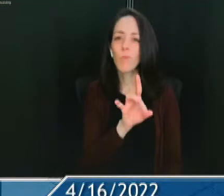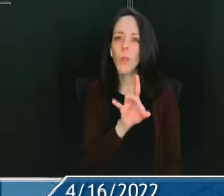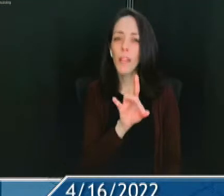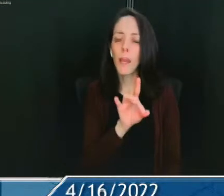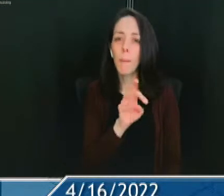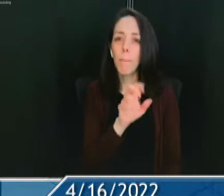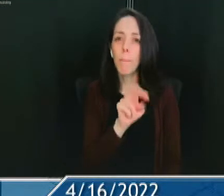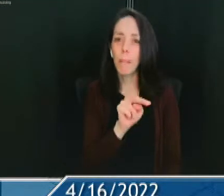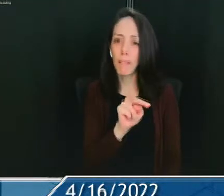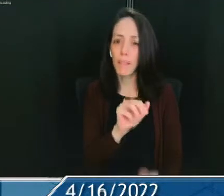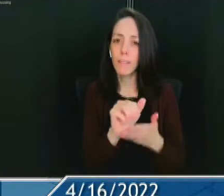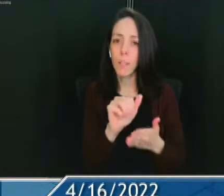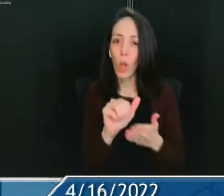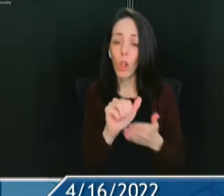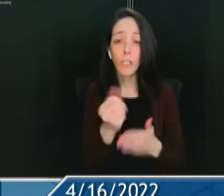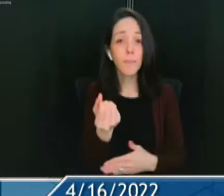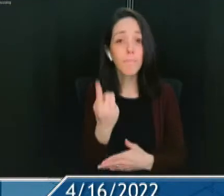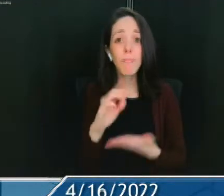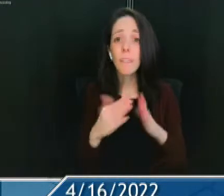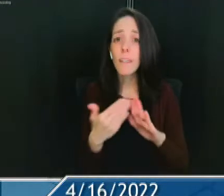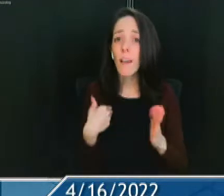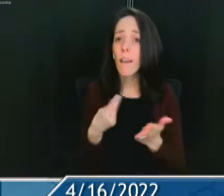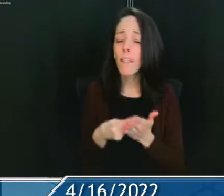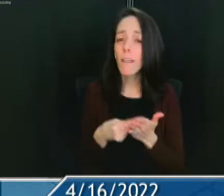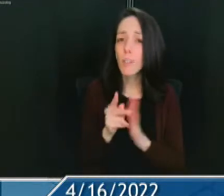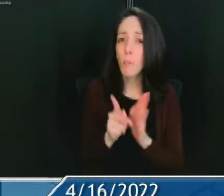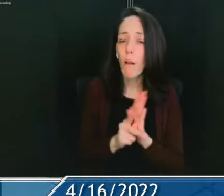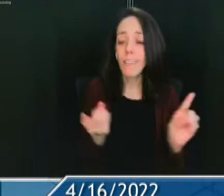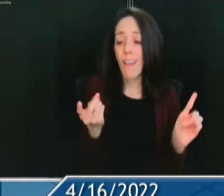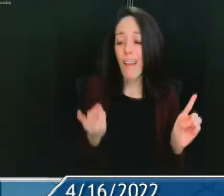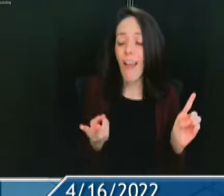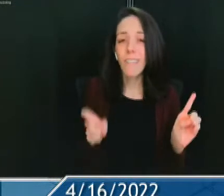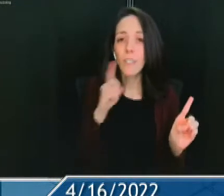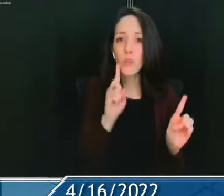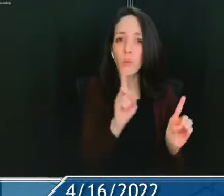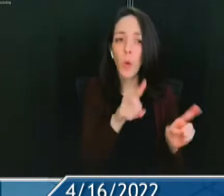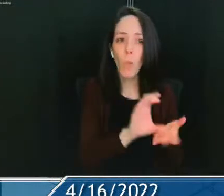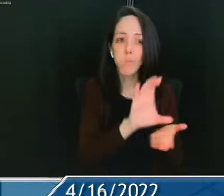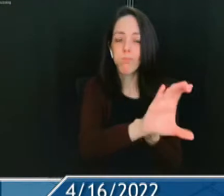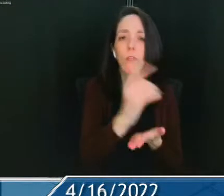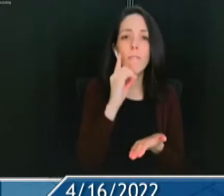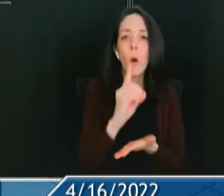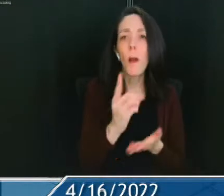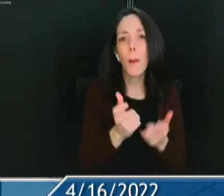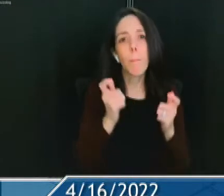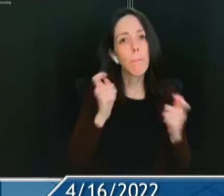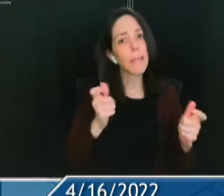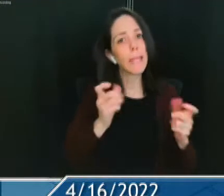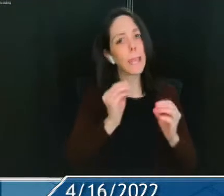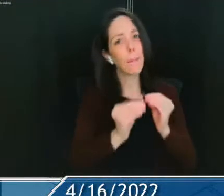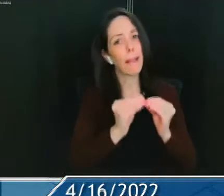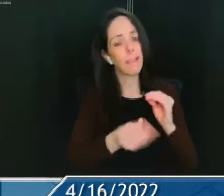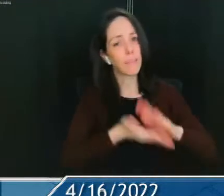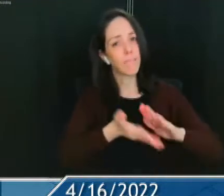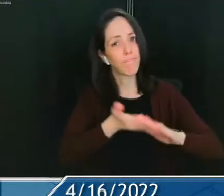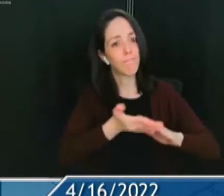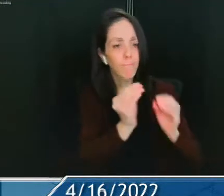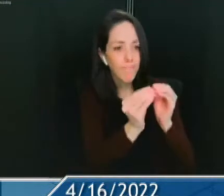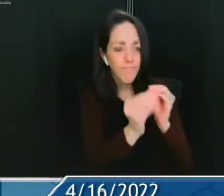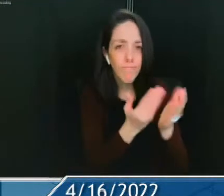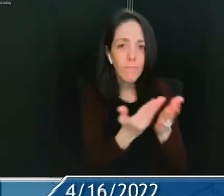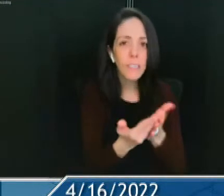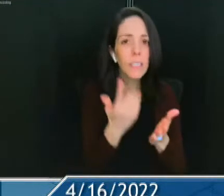has a financial policy where half of that one-time resource should go to our major maintenance backlog, funding critical major maintenance and